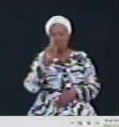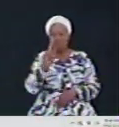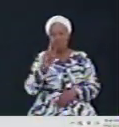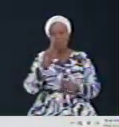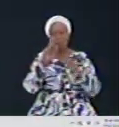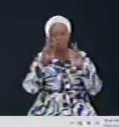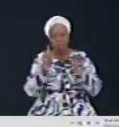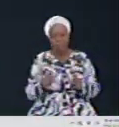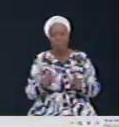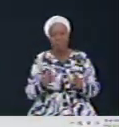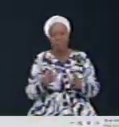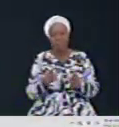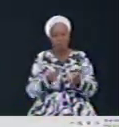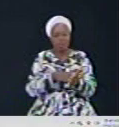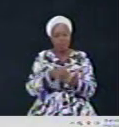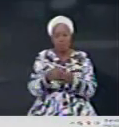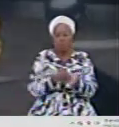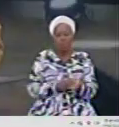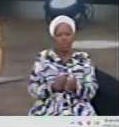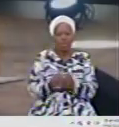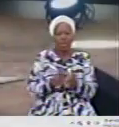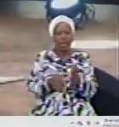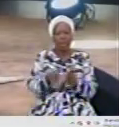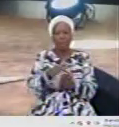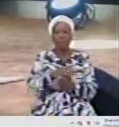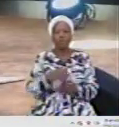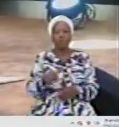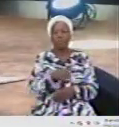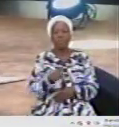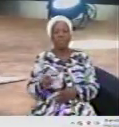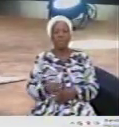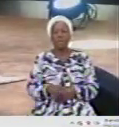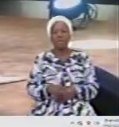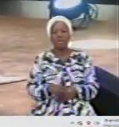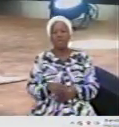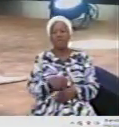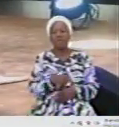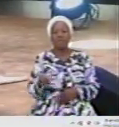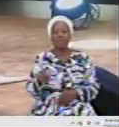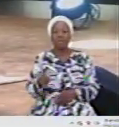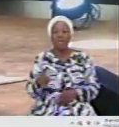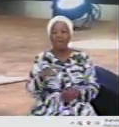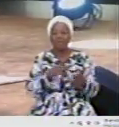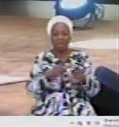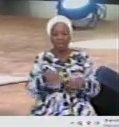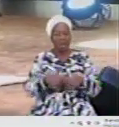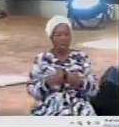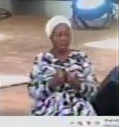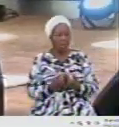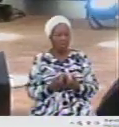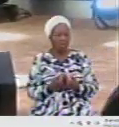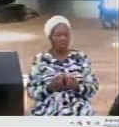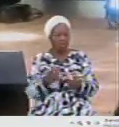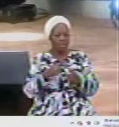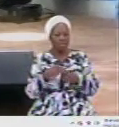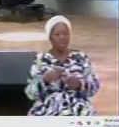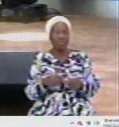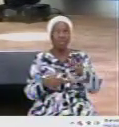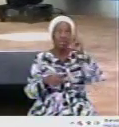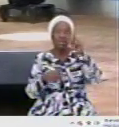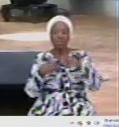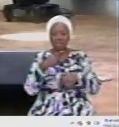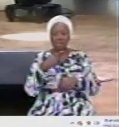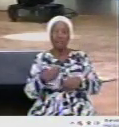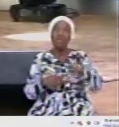person feeble among their tribes. How? And it says, he sent his word